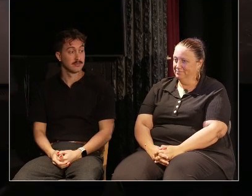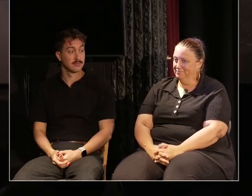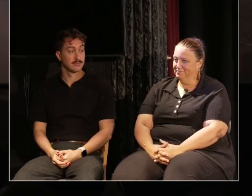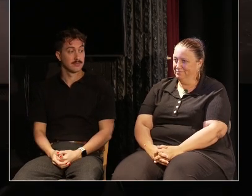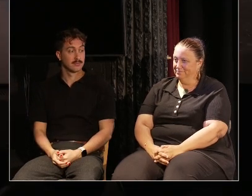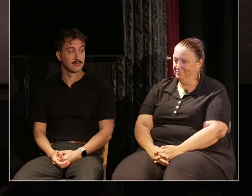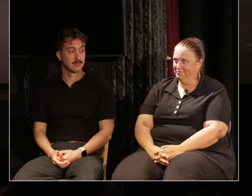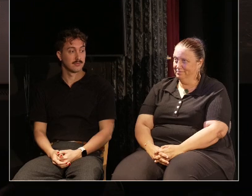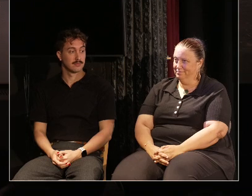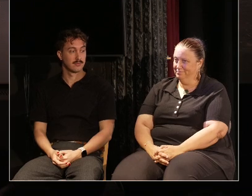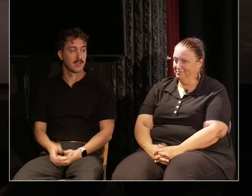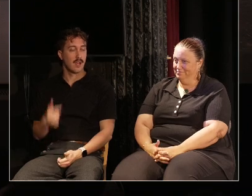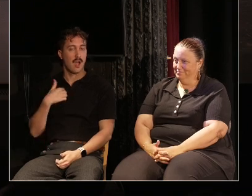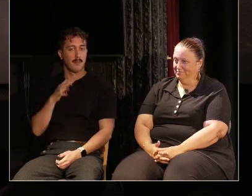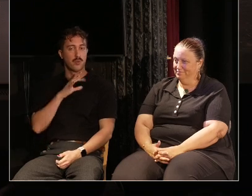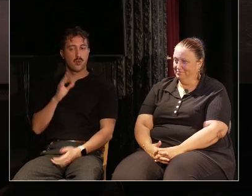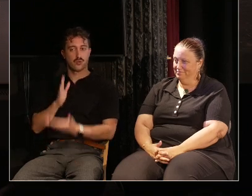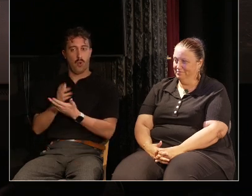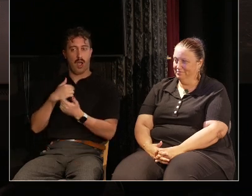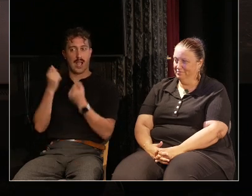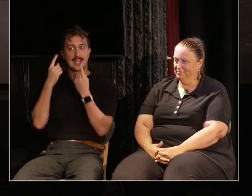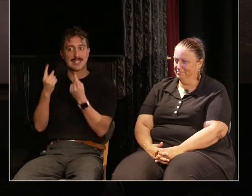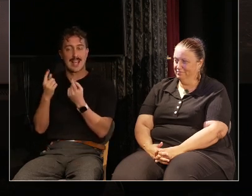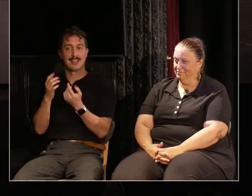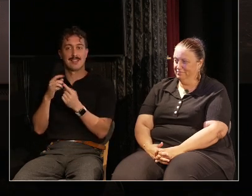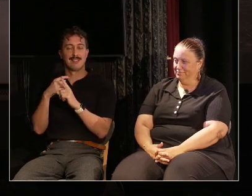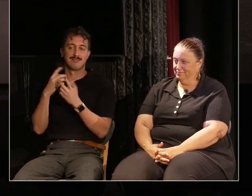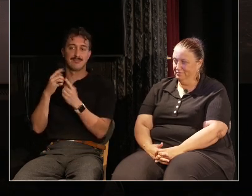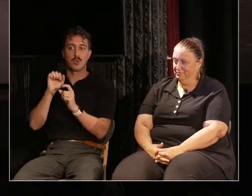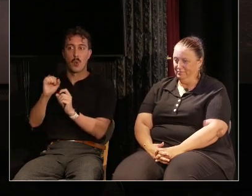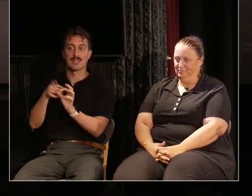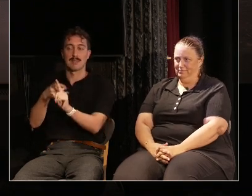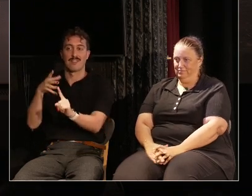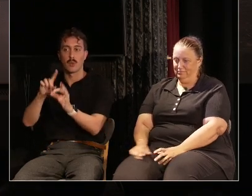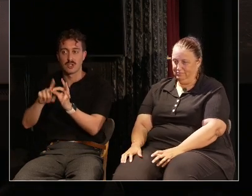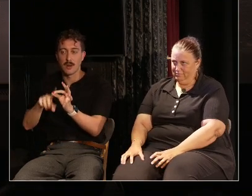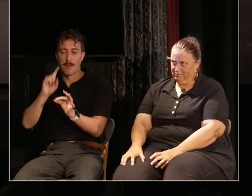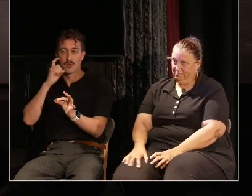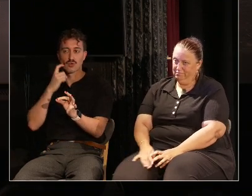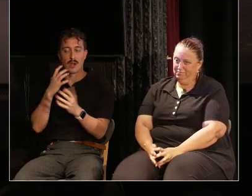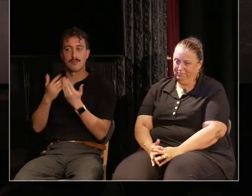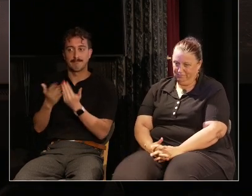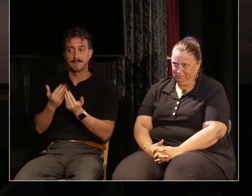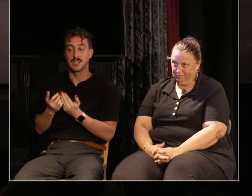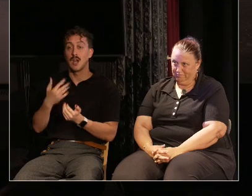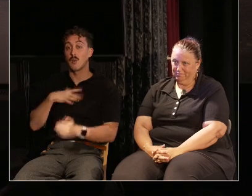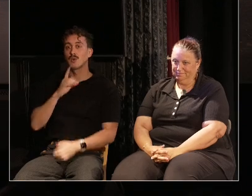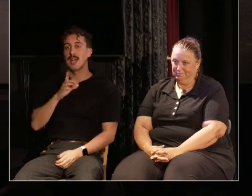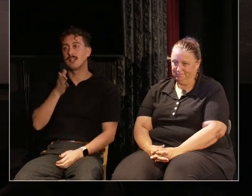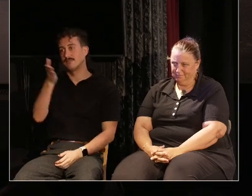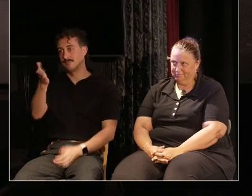Well, I'm not sure I understand the exact part of the question, but I'll try and deal with it. But firstly, can I say to you, Karen, and to Bronte,